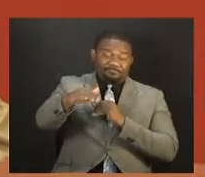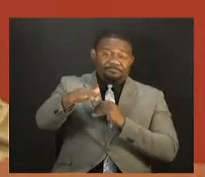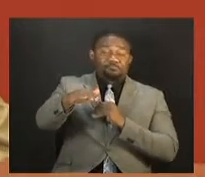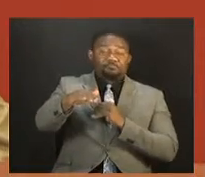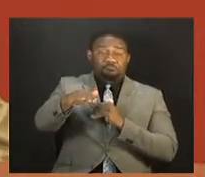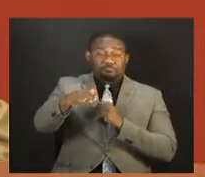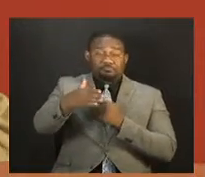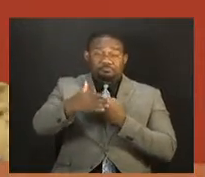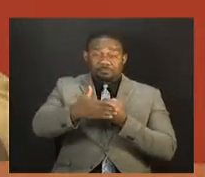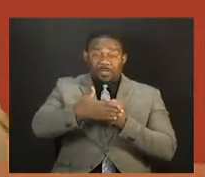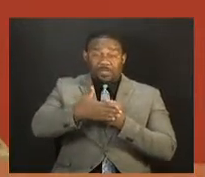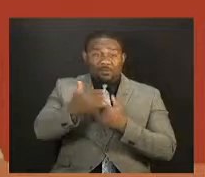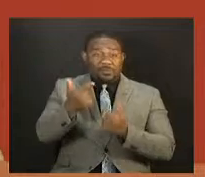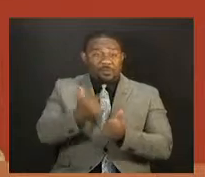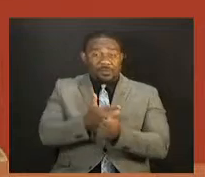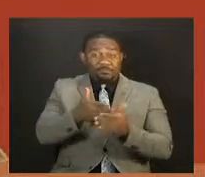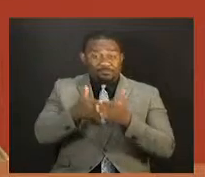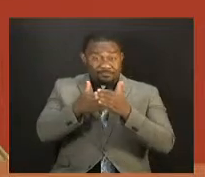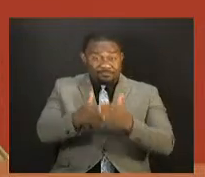Ghana